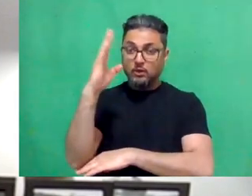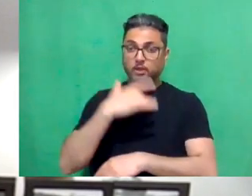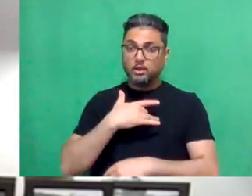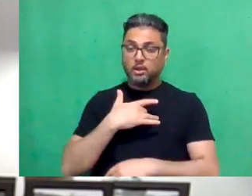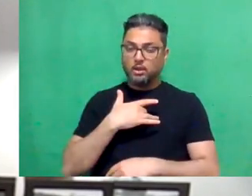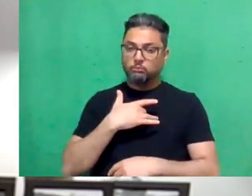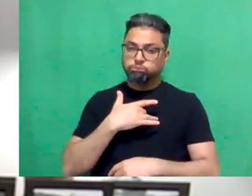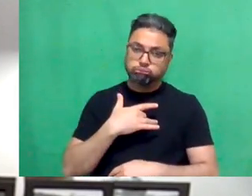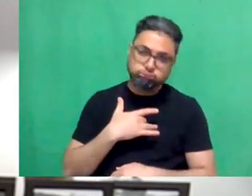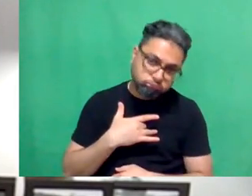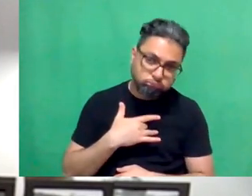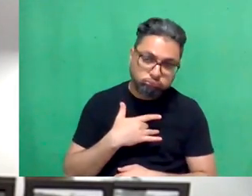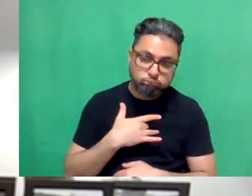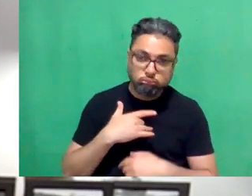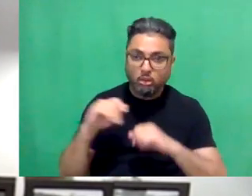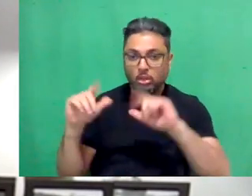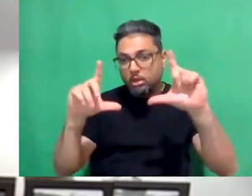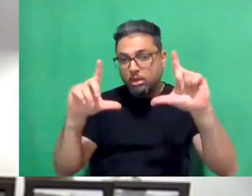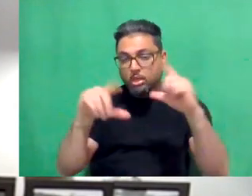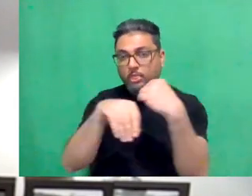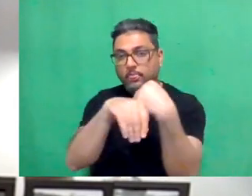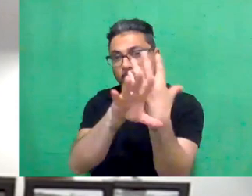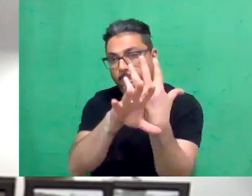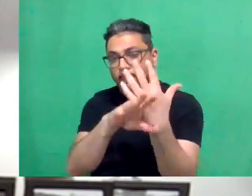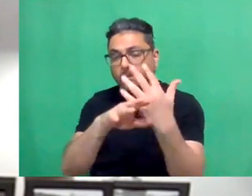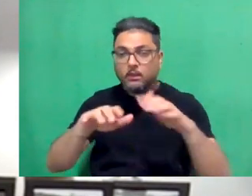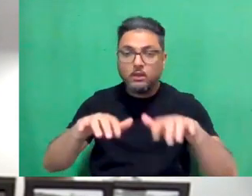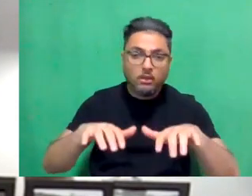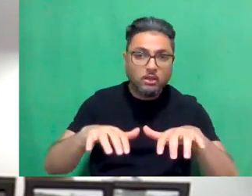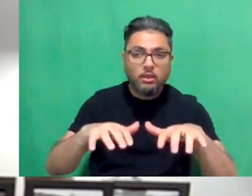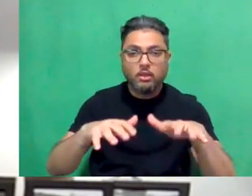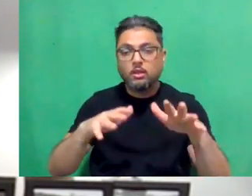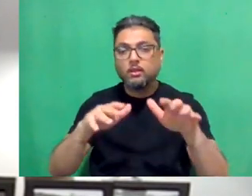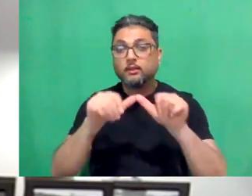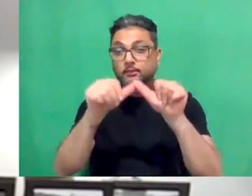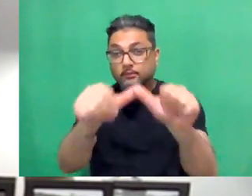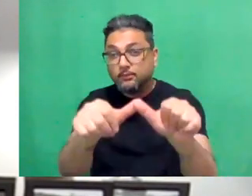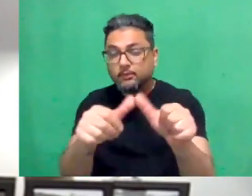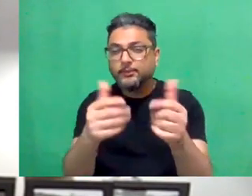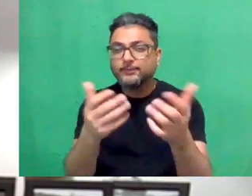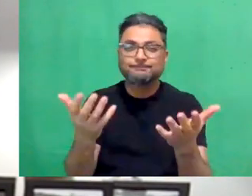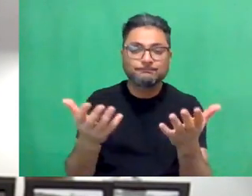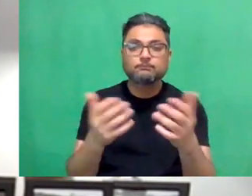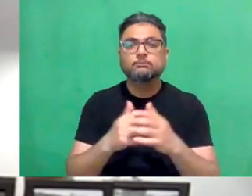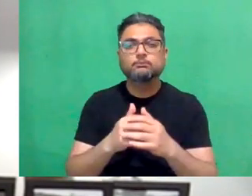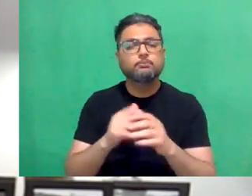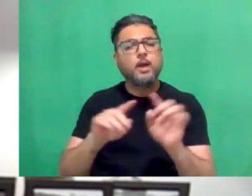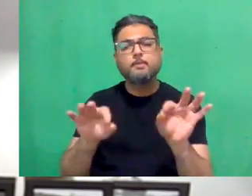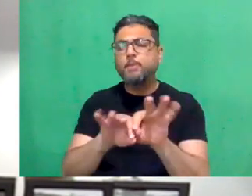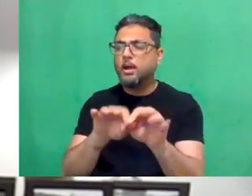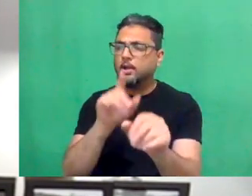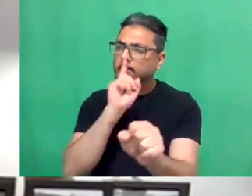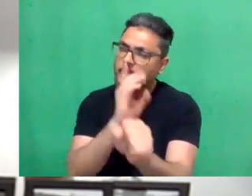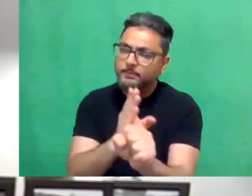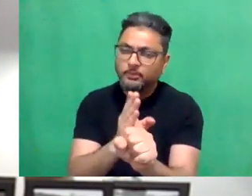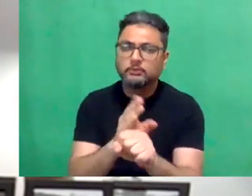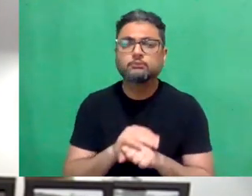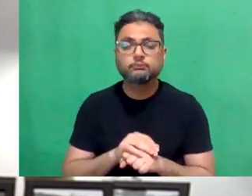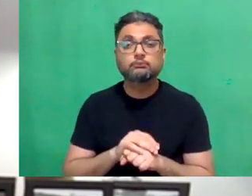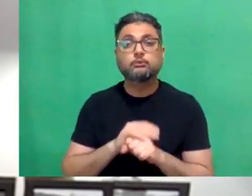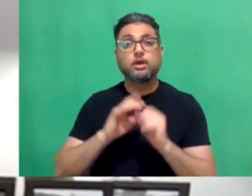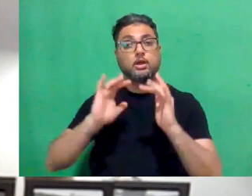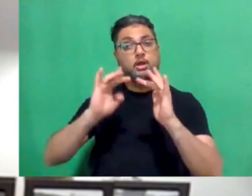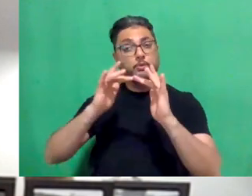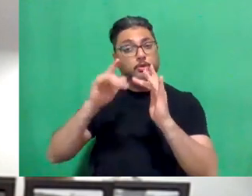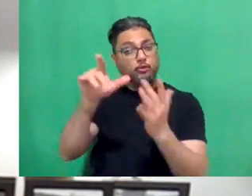up to class or hit the snooze button. Inevitably, remote learning presents itself with a whole range